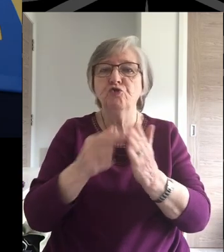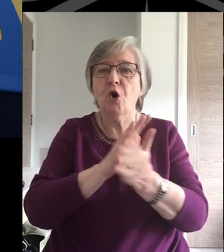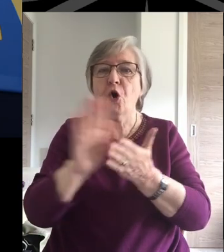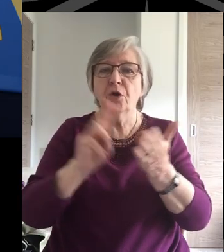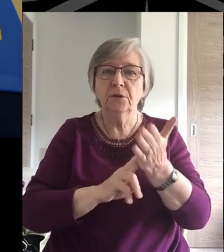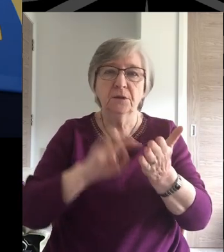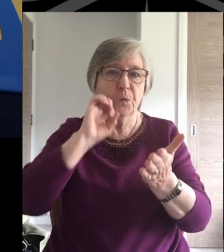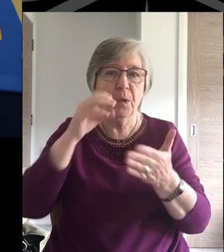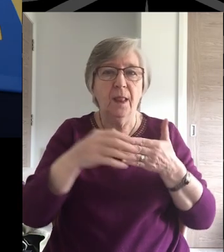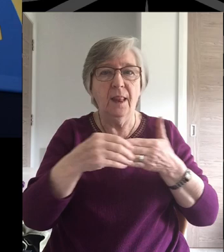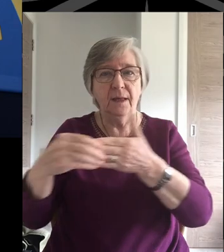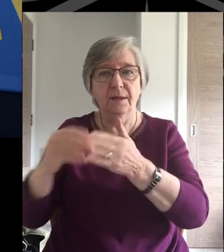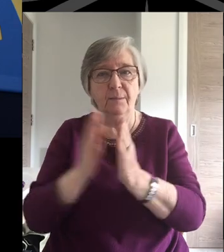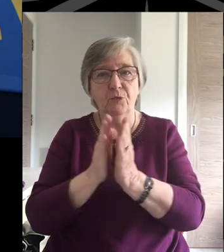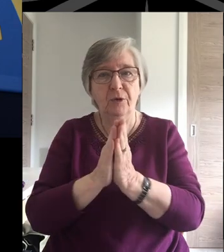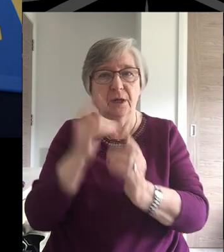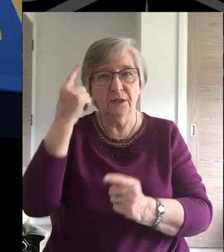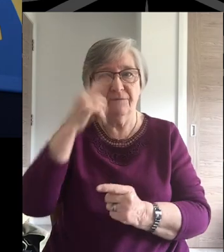in our prayers for others.